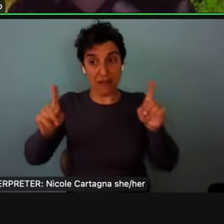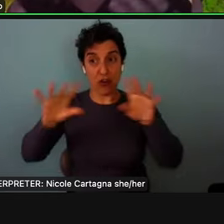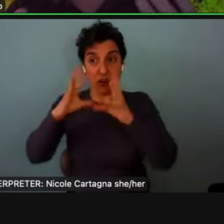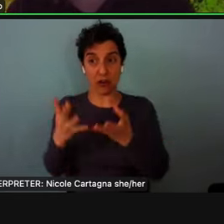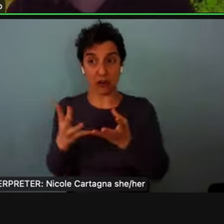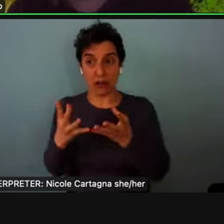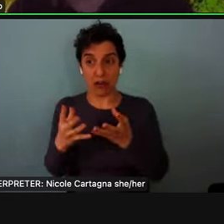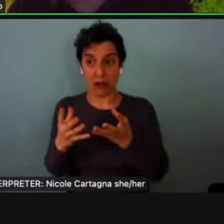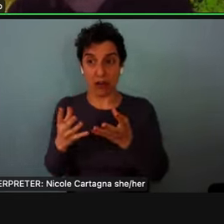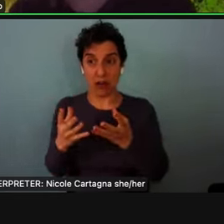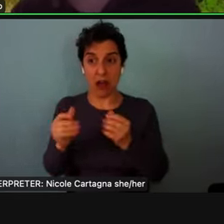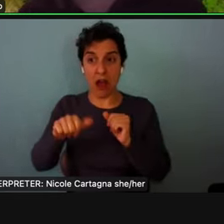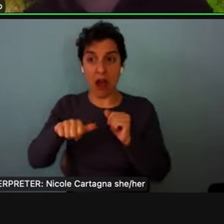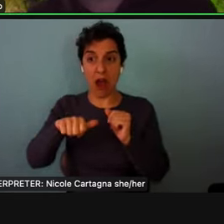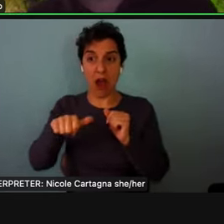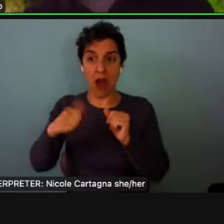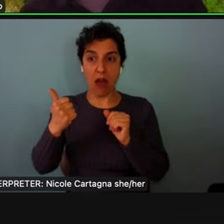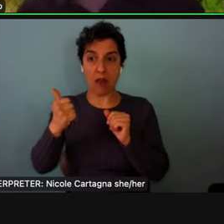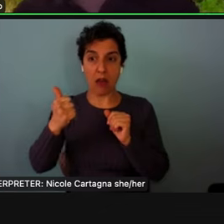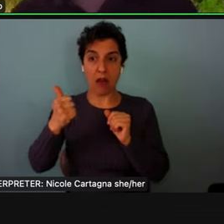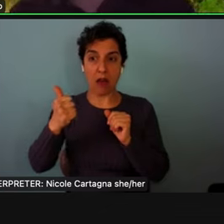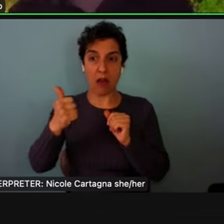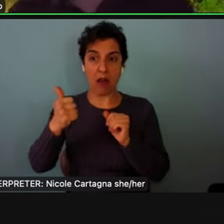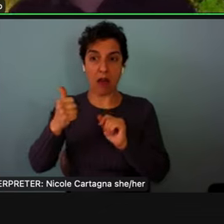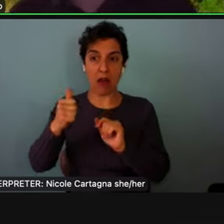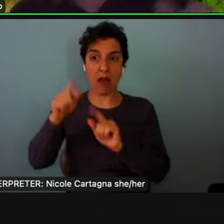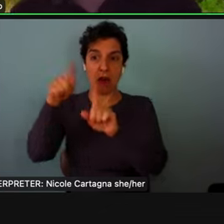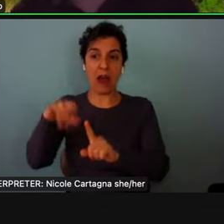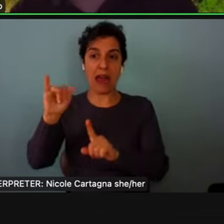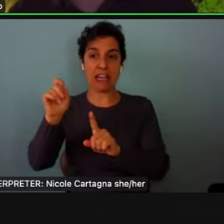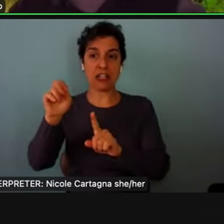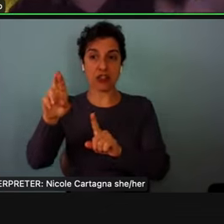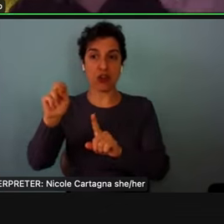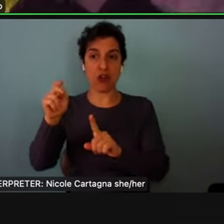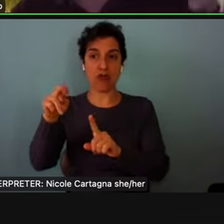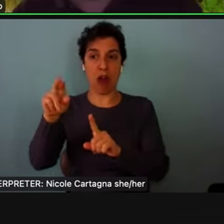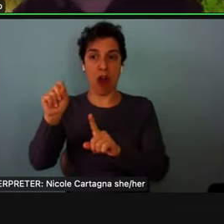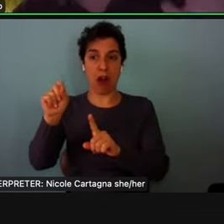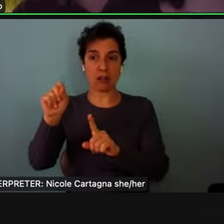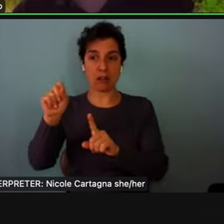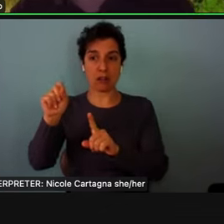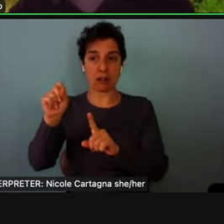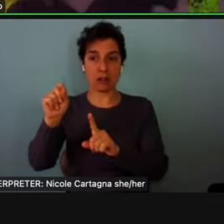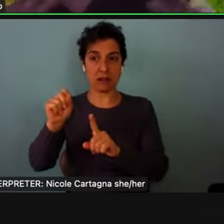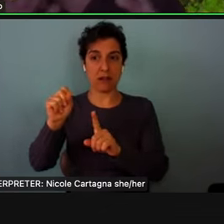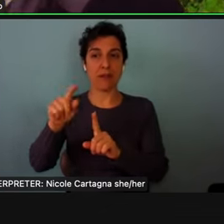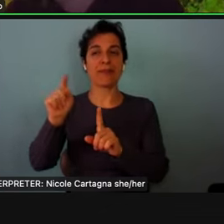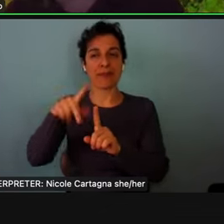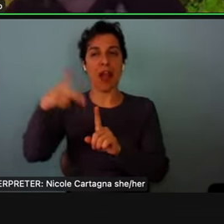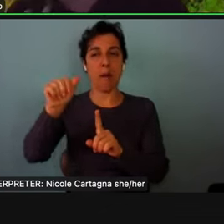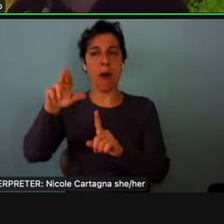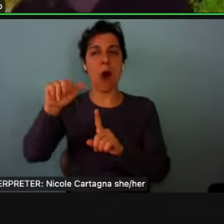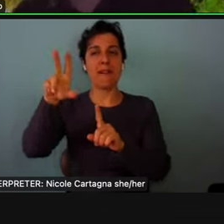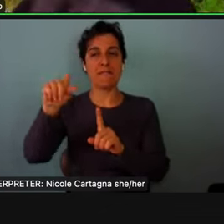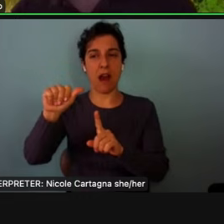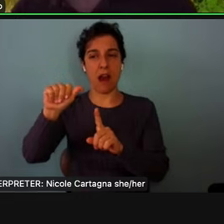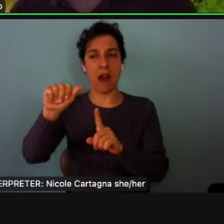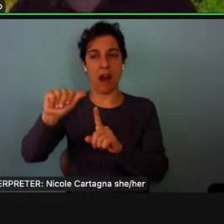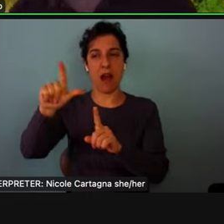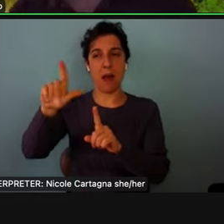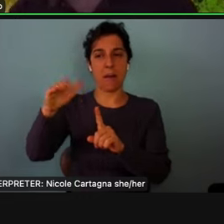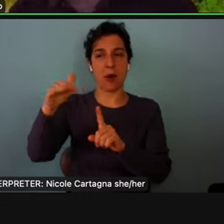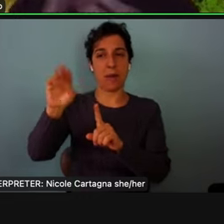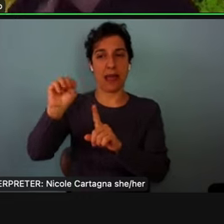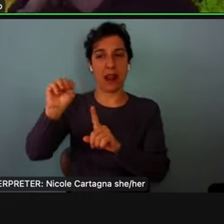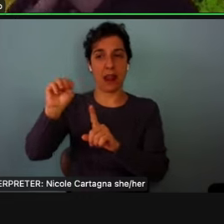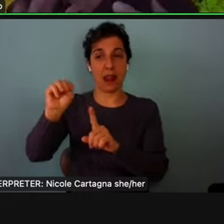and somatostatin interneurons. So in previous studies from Avrin Holmes' group, they show that the differential patterns of